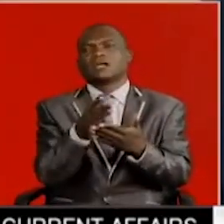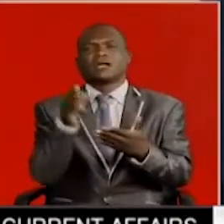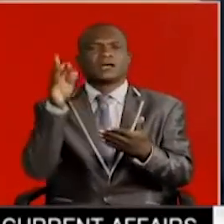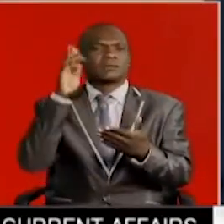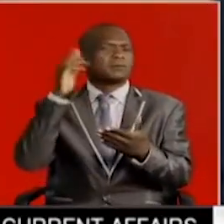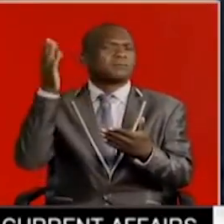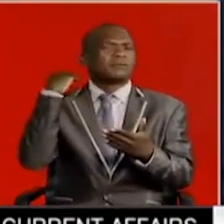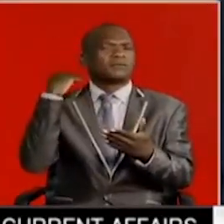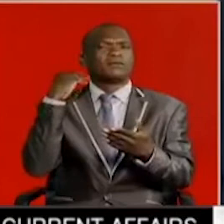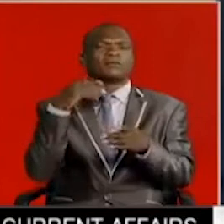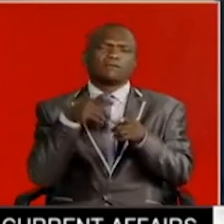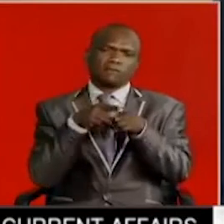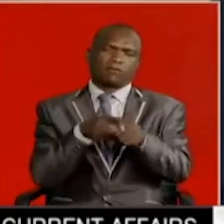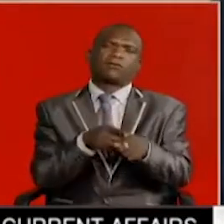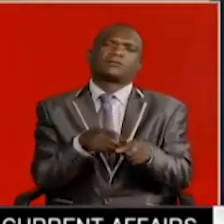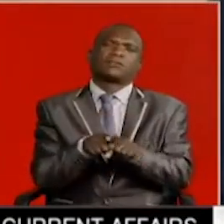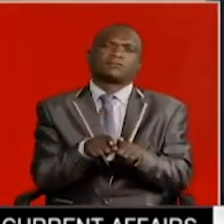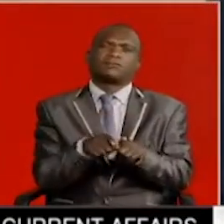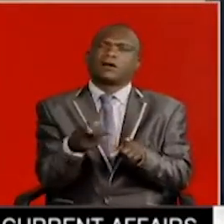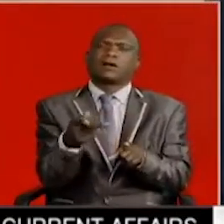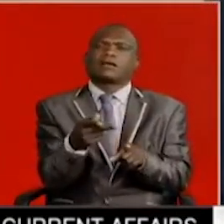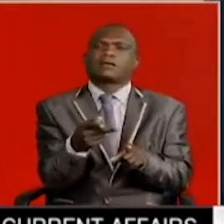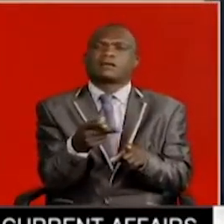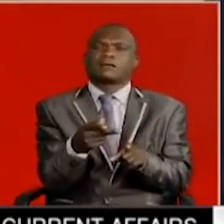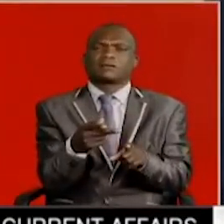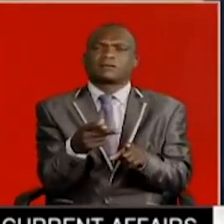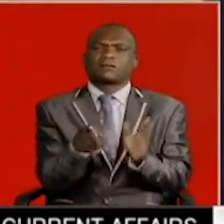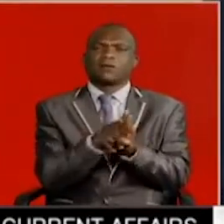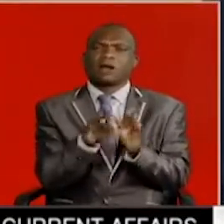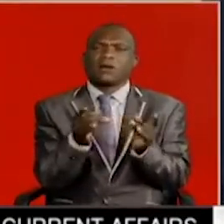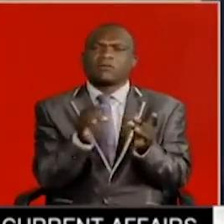vaccines and supplies.